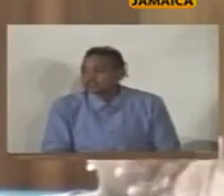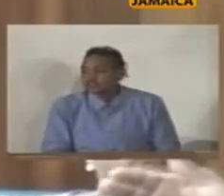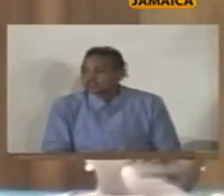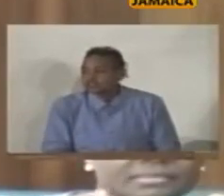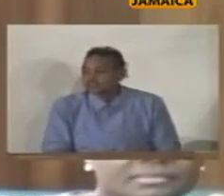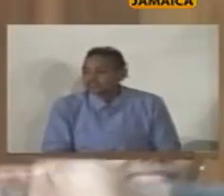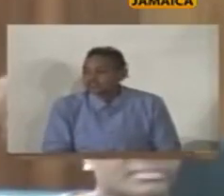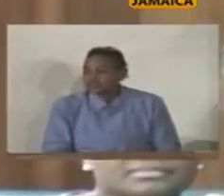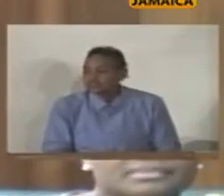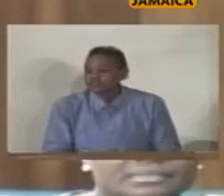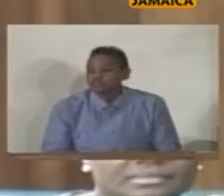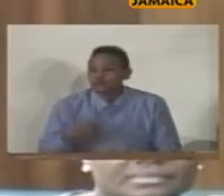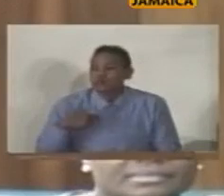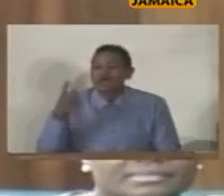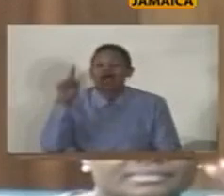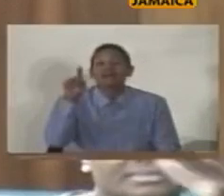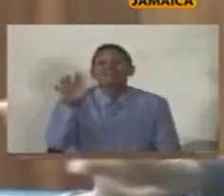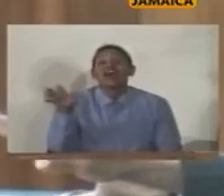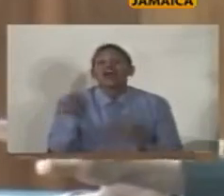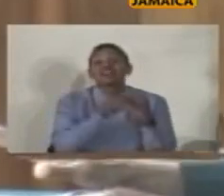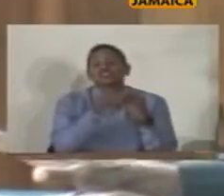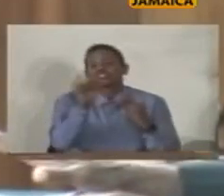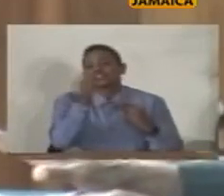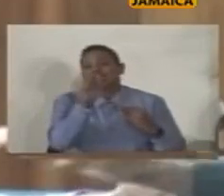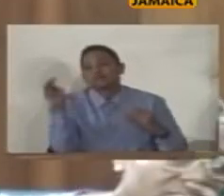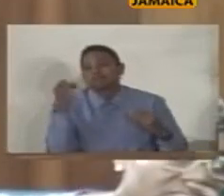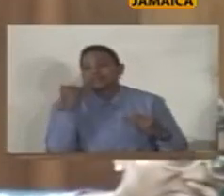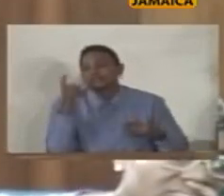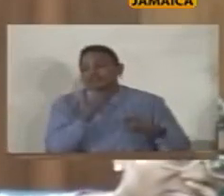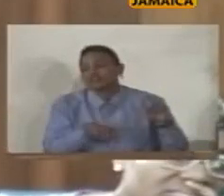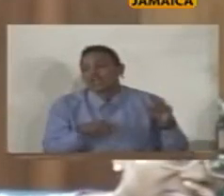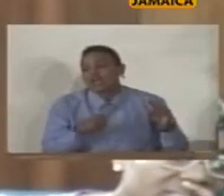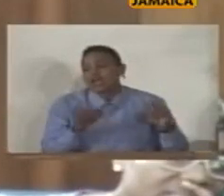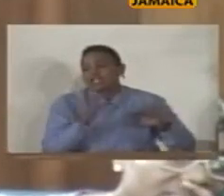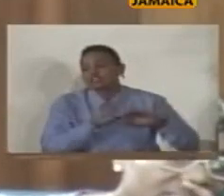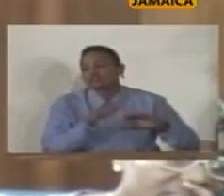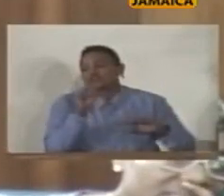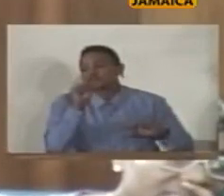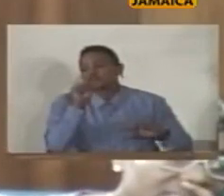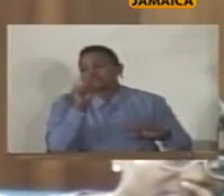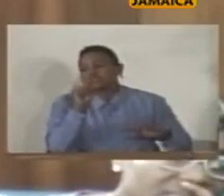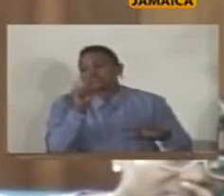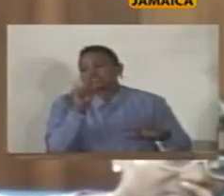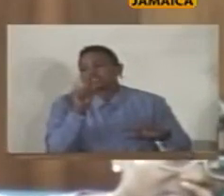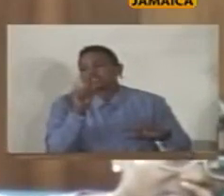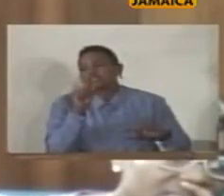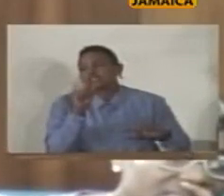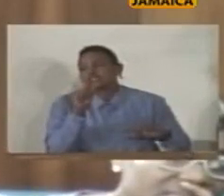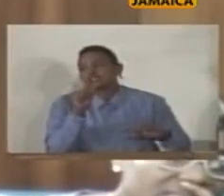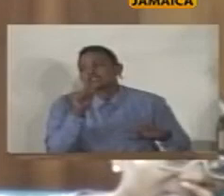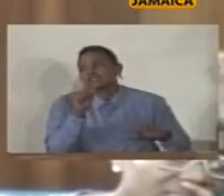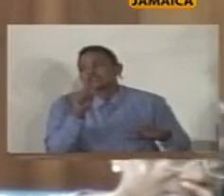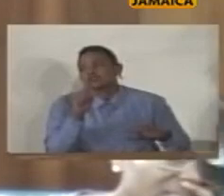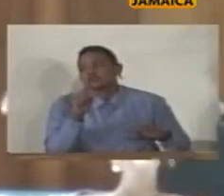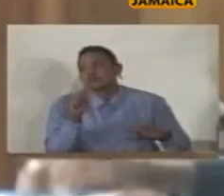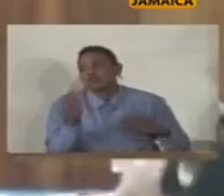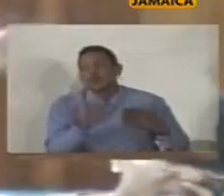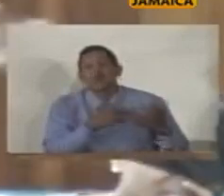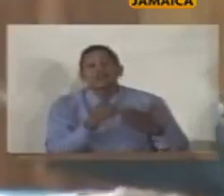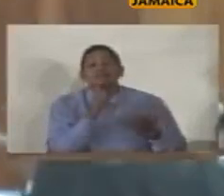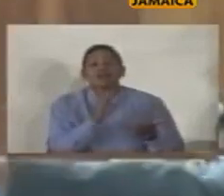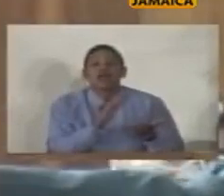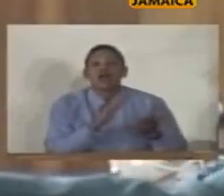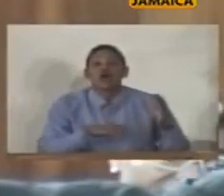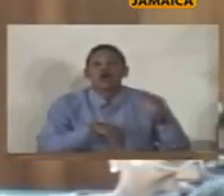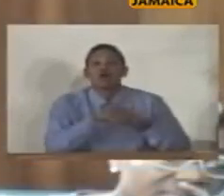We ask for an additional 10 million if you can increase the 20. So whatever the additional amount of 20